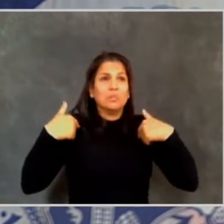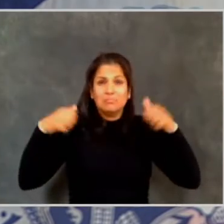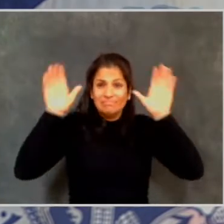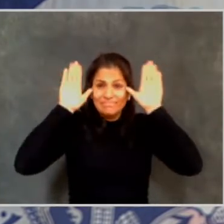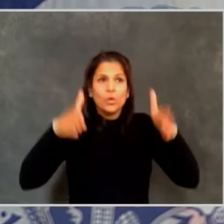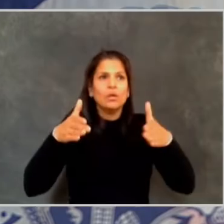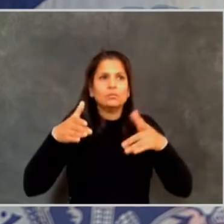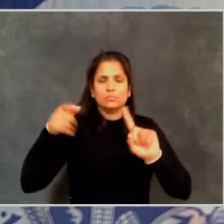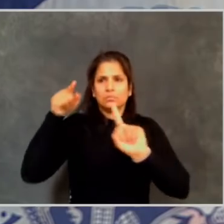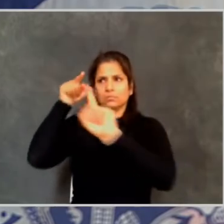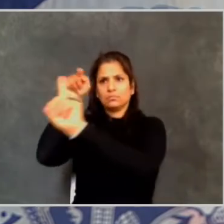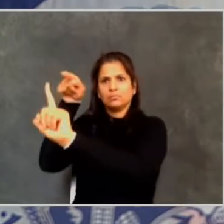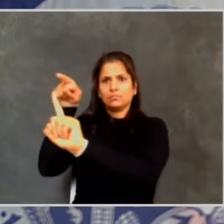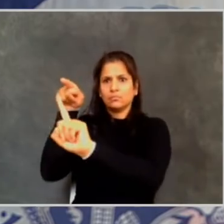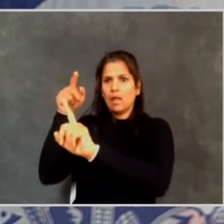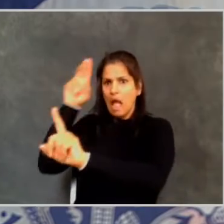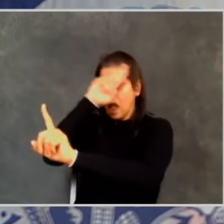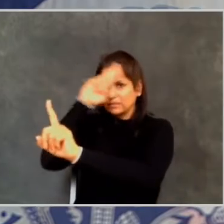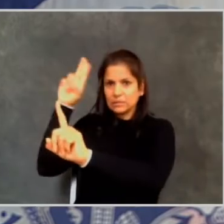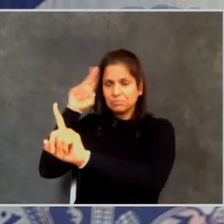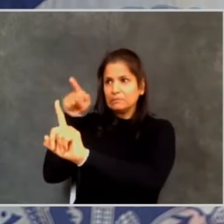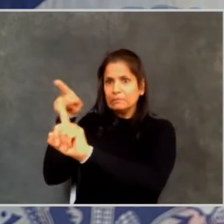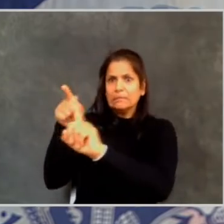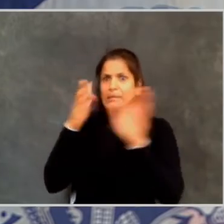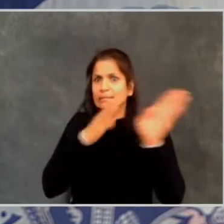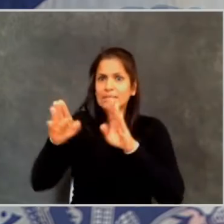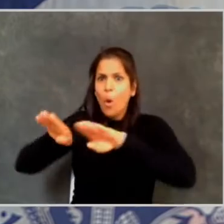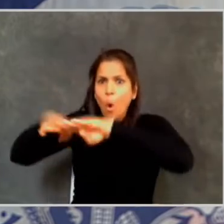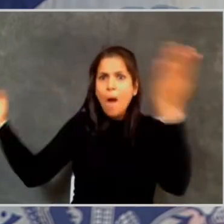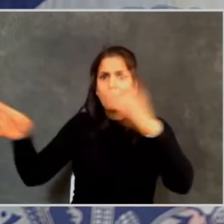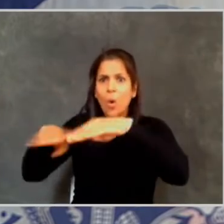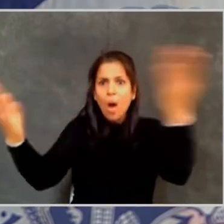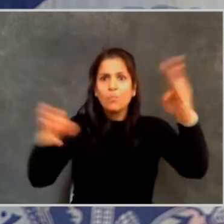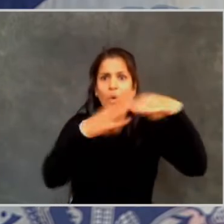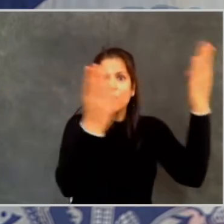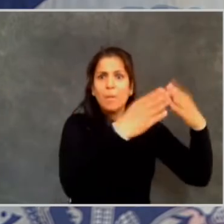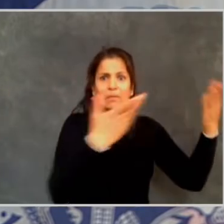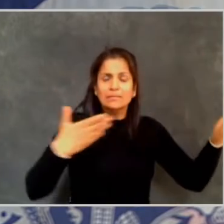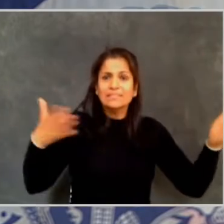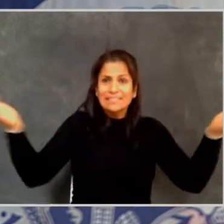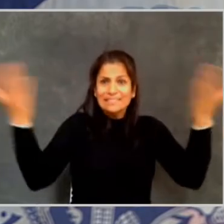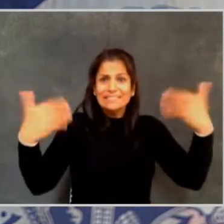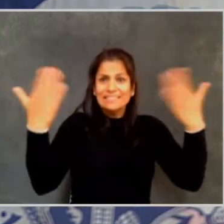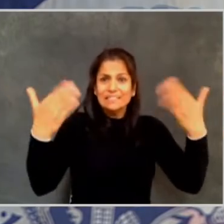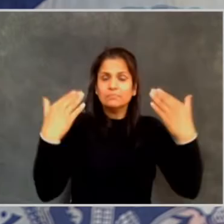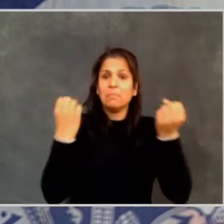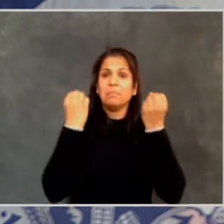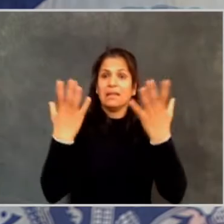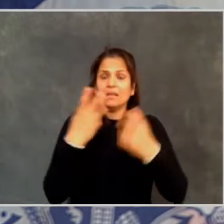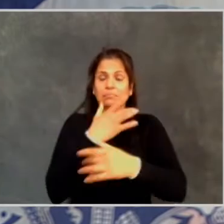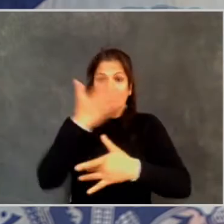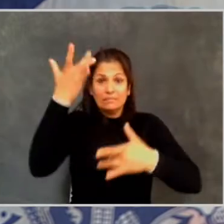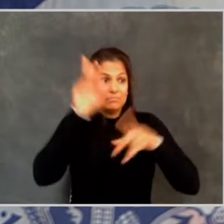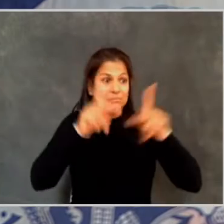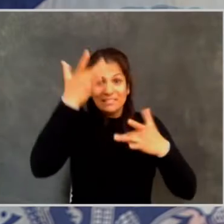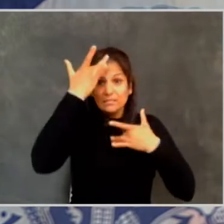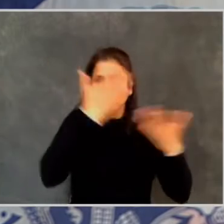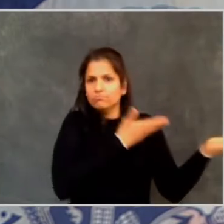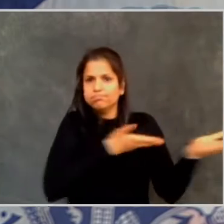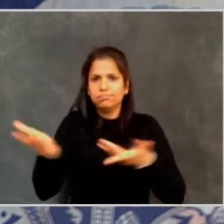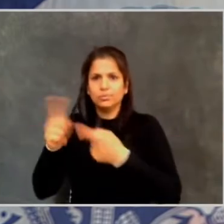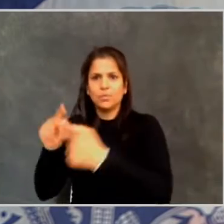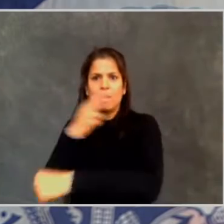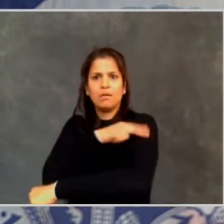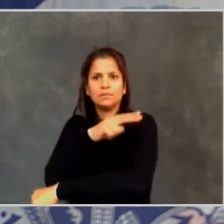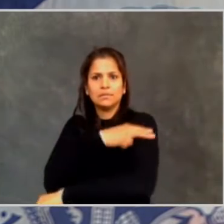multiple languages. A lot of the foundation was laid, but the notion of the kinds of